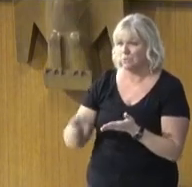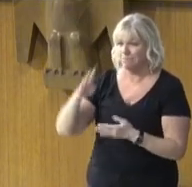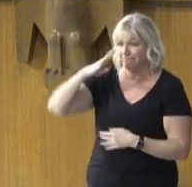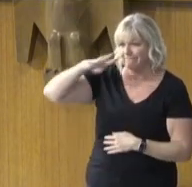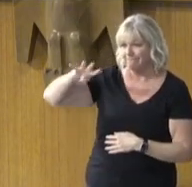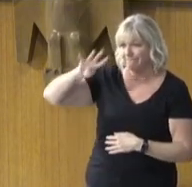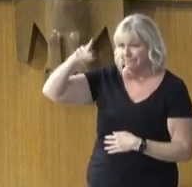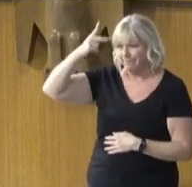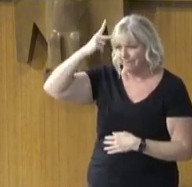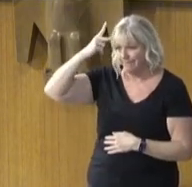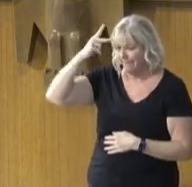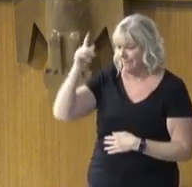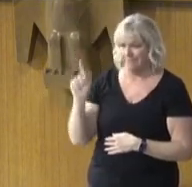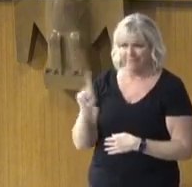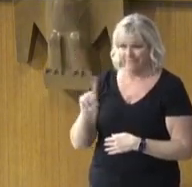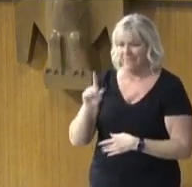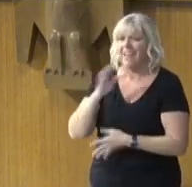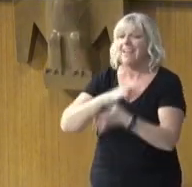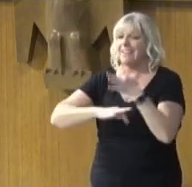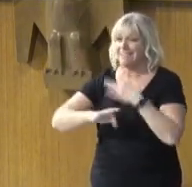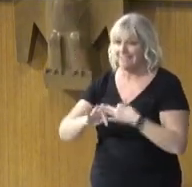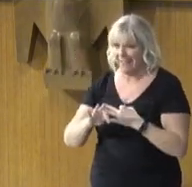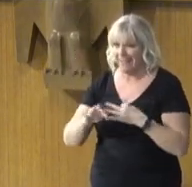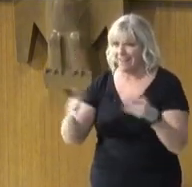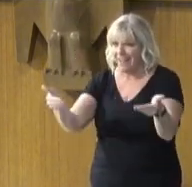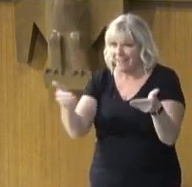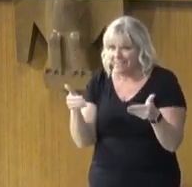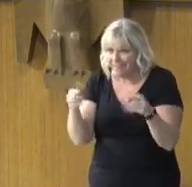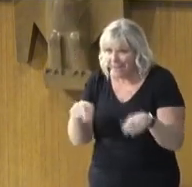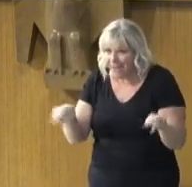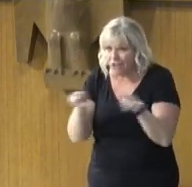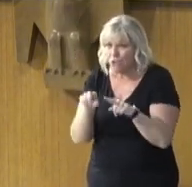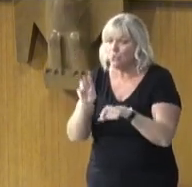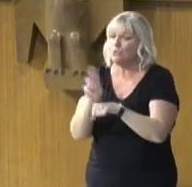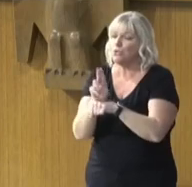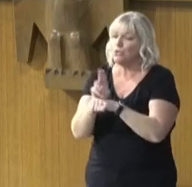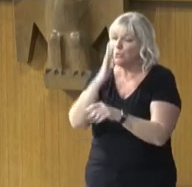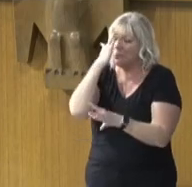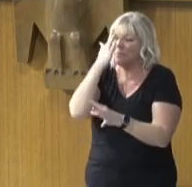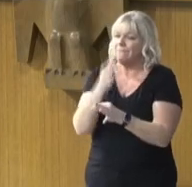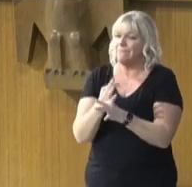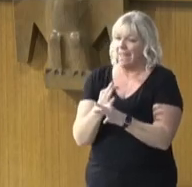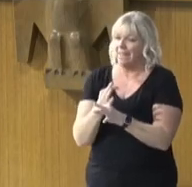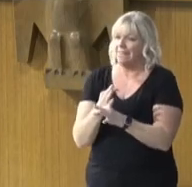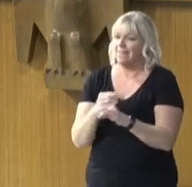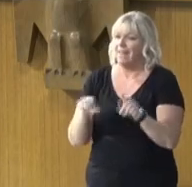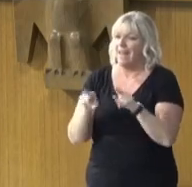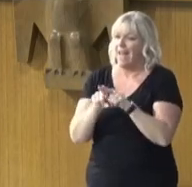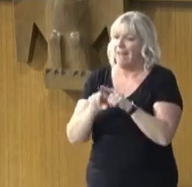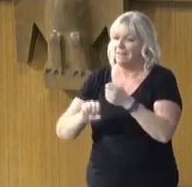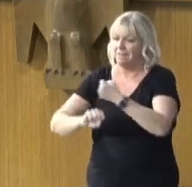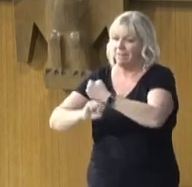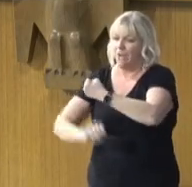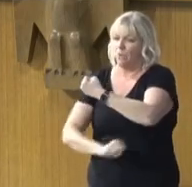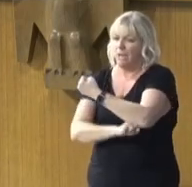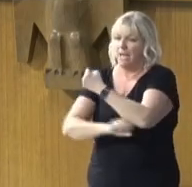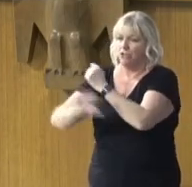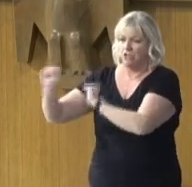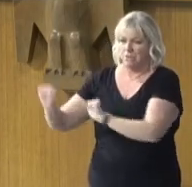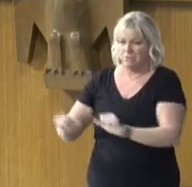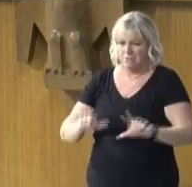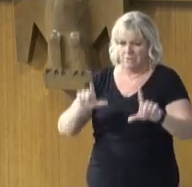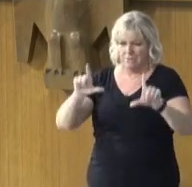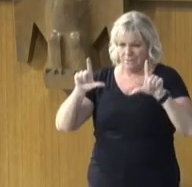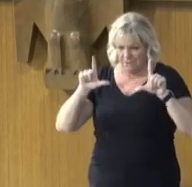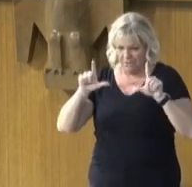Instead, I invite us to use our faith as the foundational lens through which we cast our votes